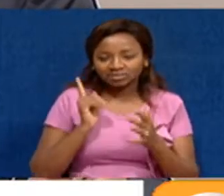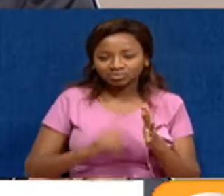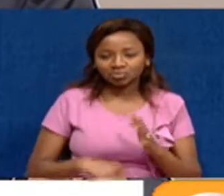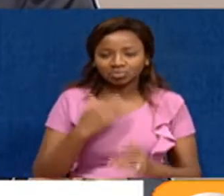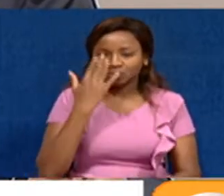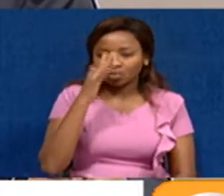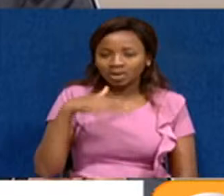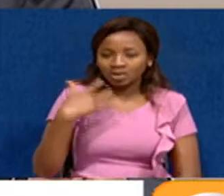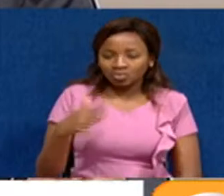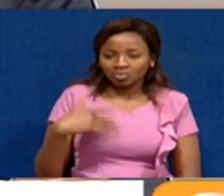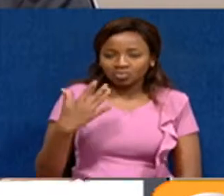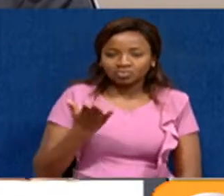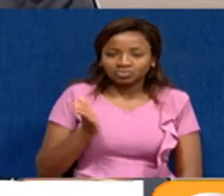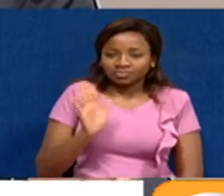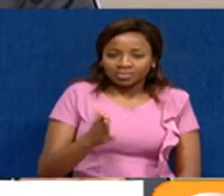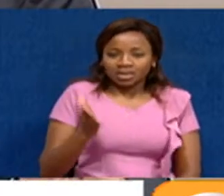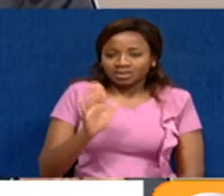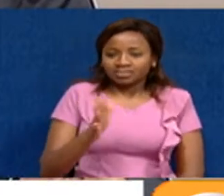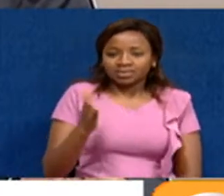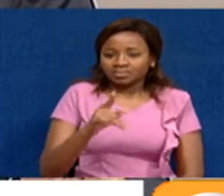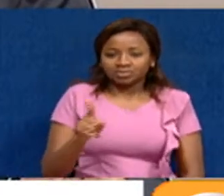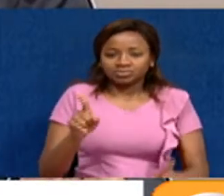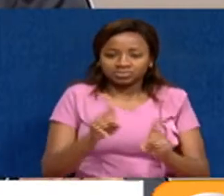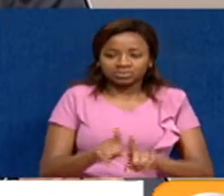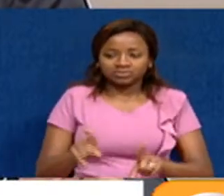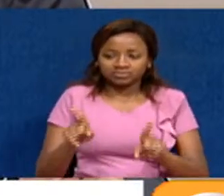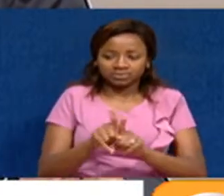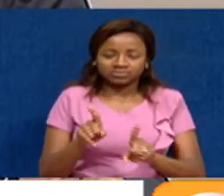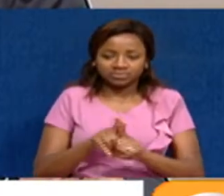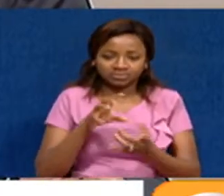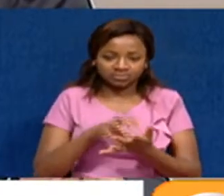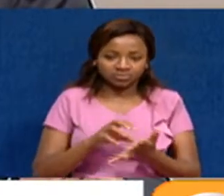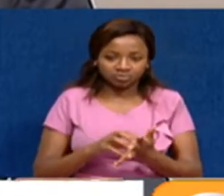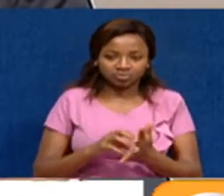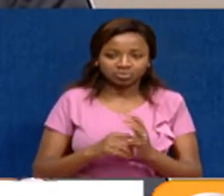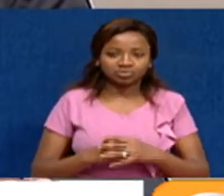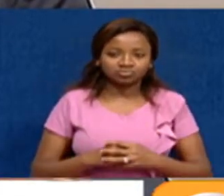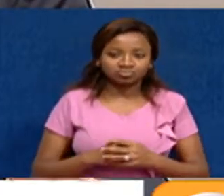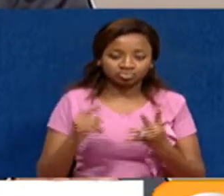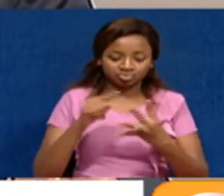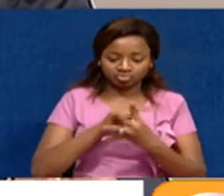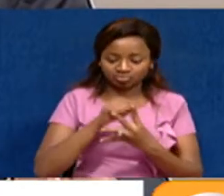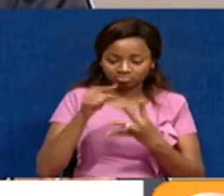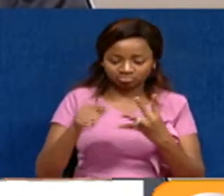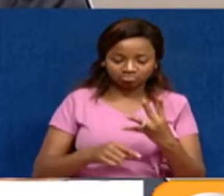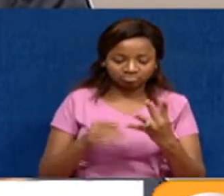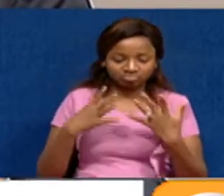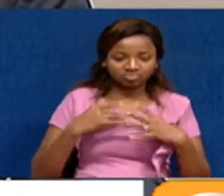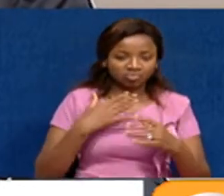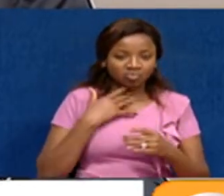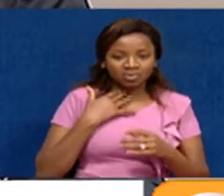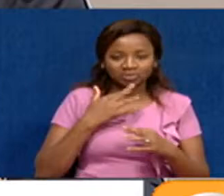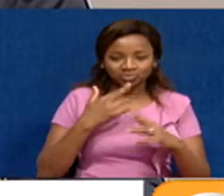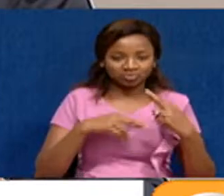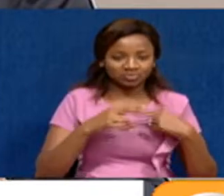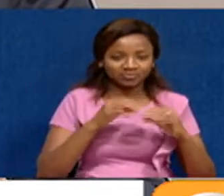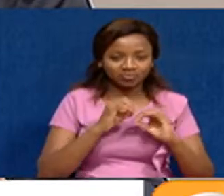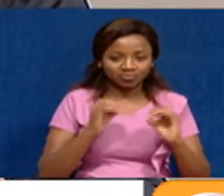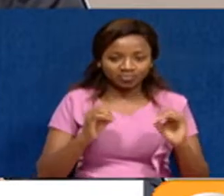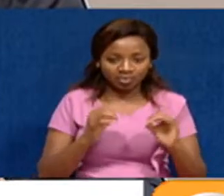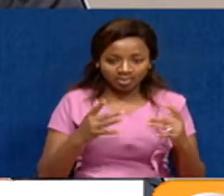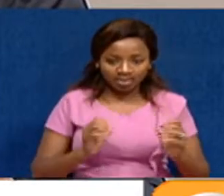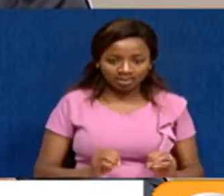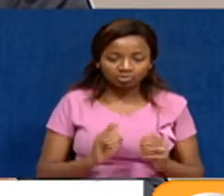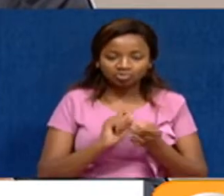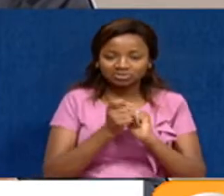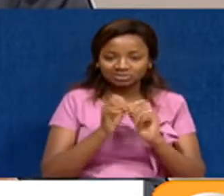cycle, you see? And the challenges are very easy. They're just for those 4 major points that people don't want to go through them. That is first, transparency in